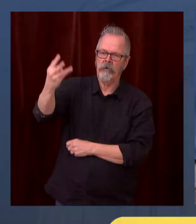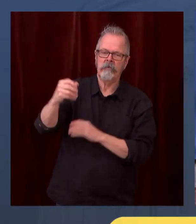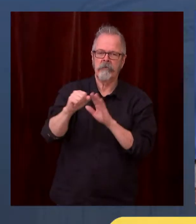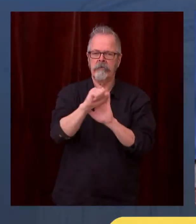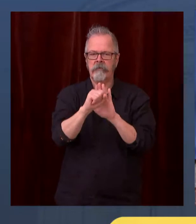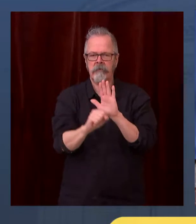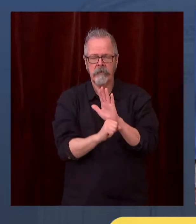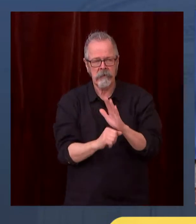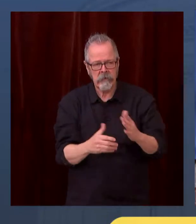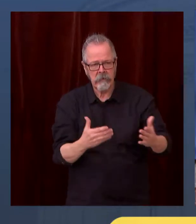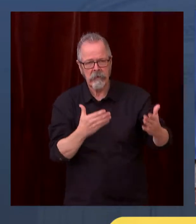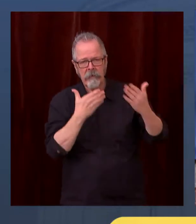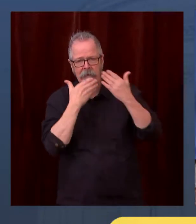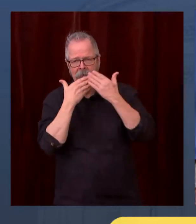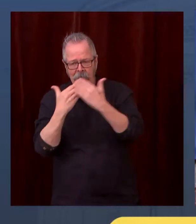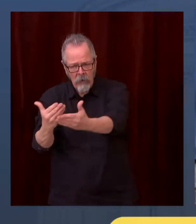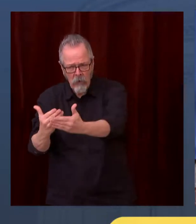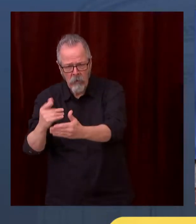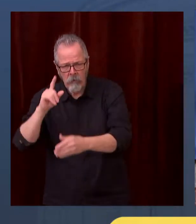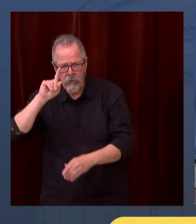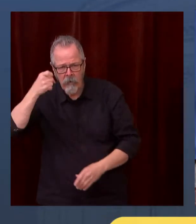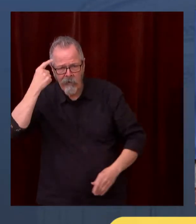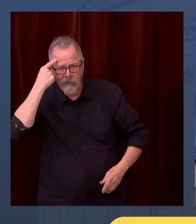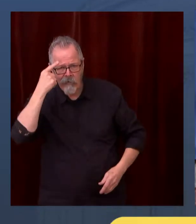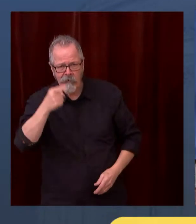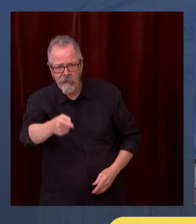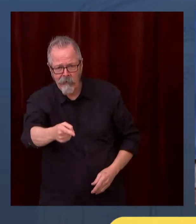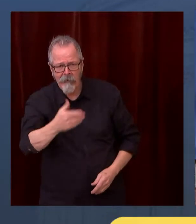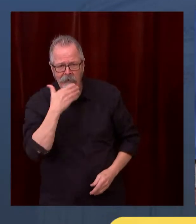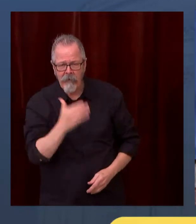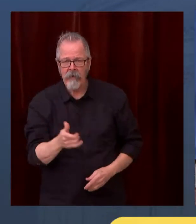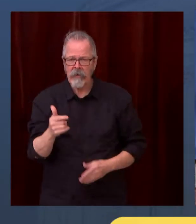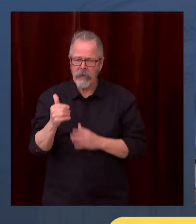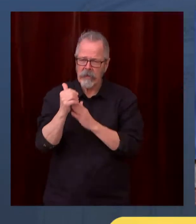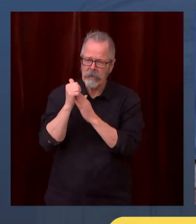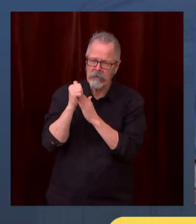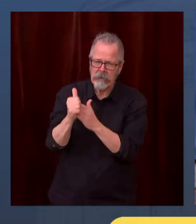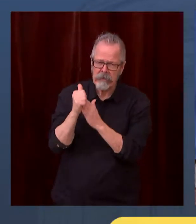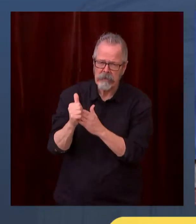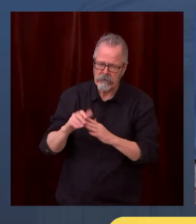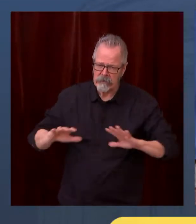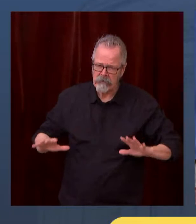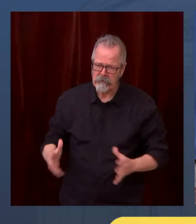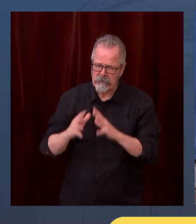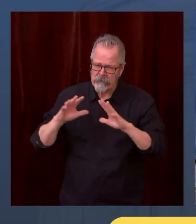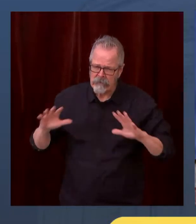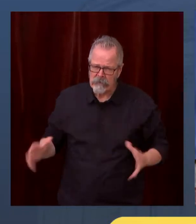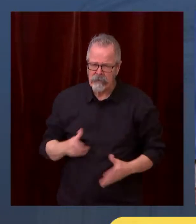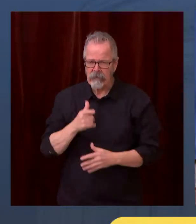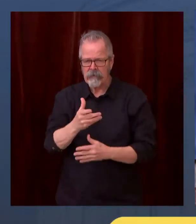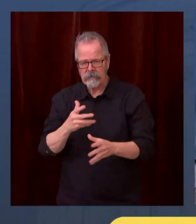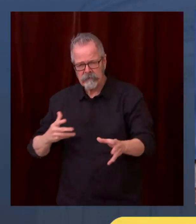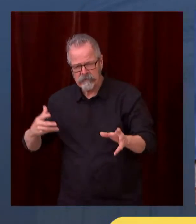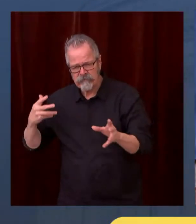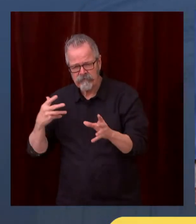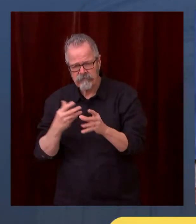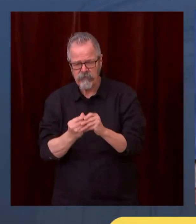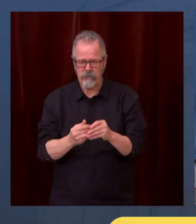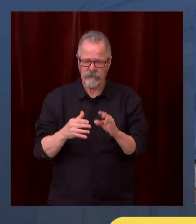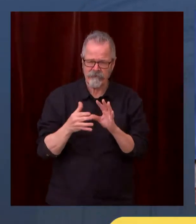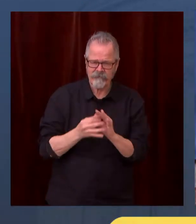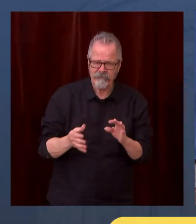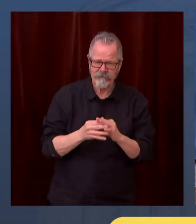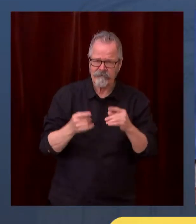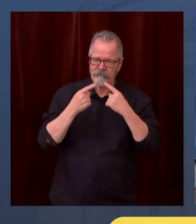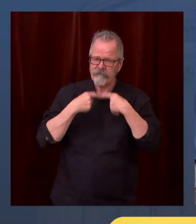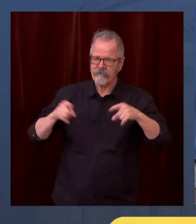thank Governor for all the leadership and the comprehensive remarks that you have made about where